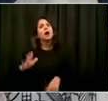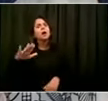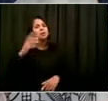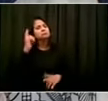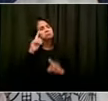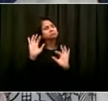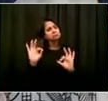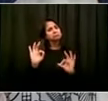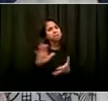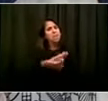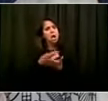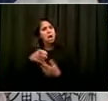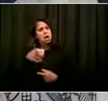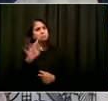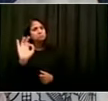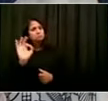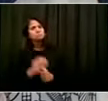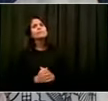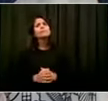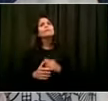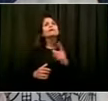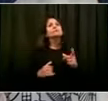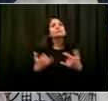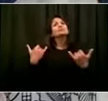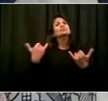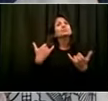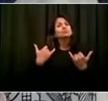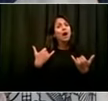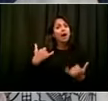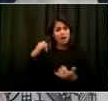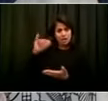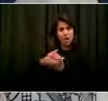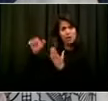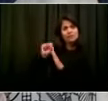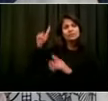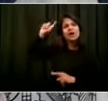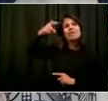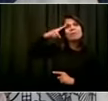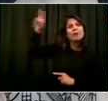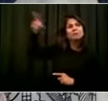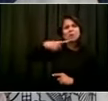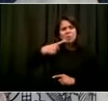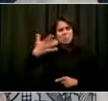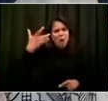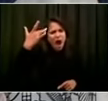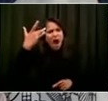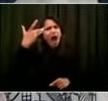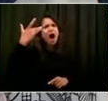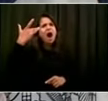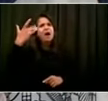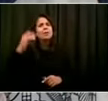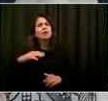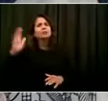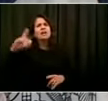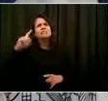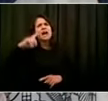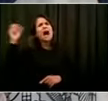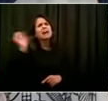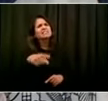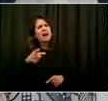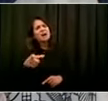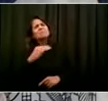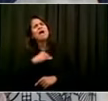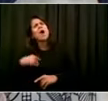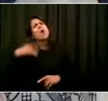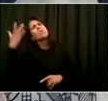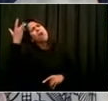you ask the mayor why he didn't work out a plan with the state first before announcing it publicly?" Is that